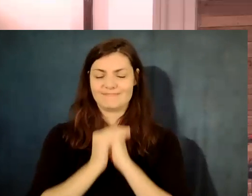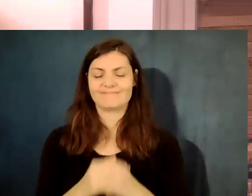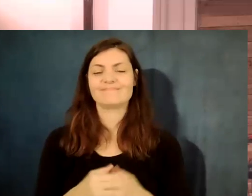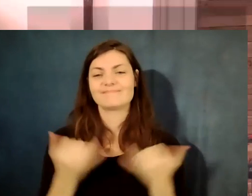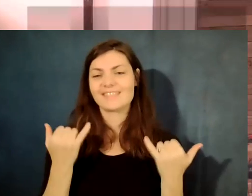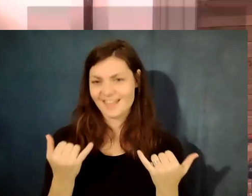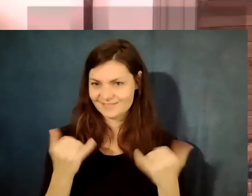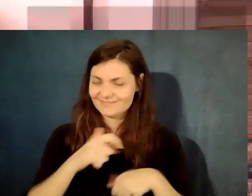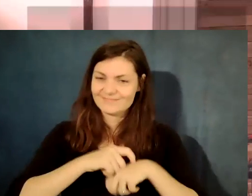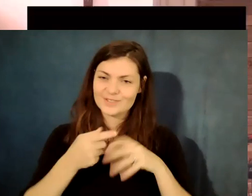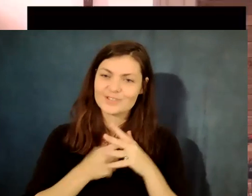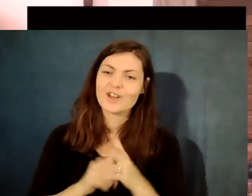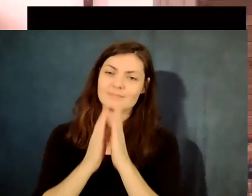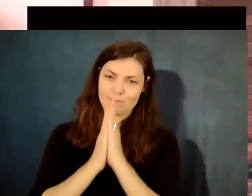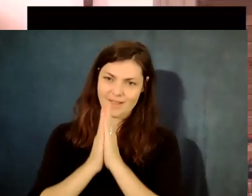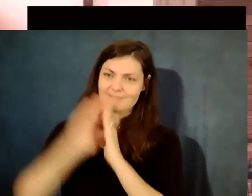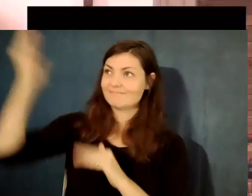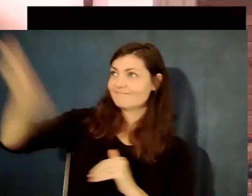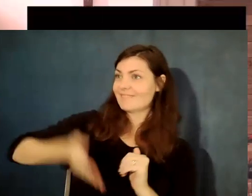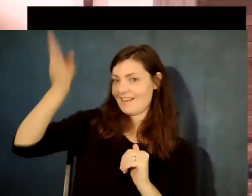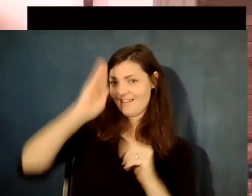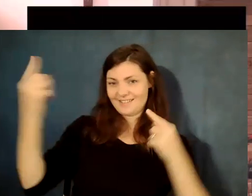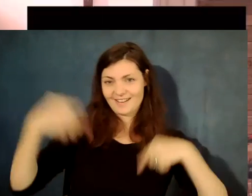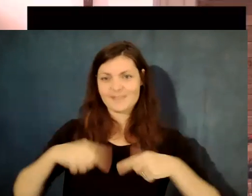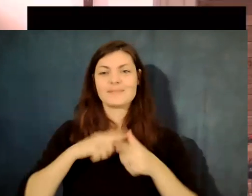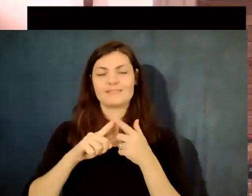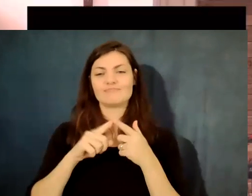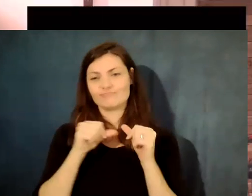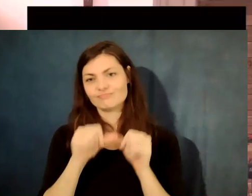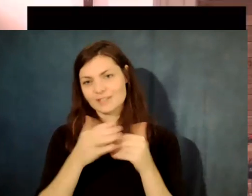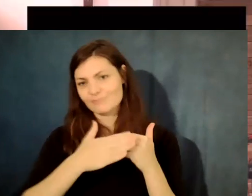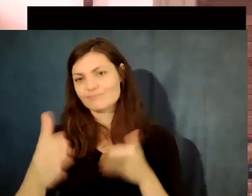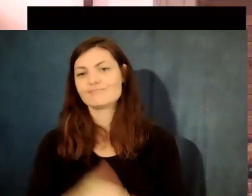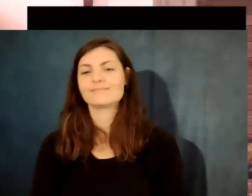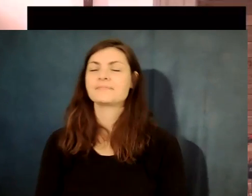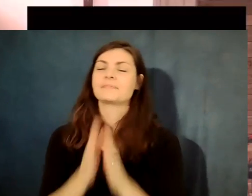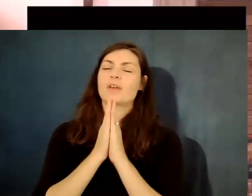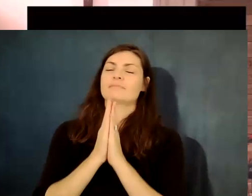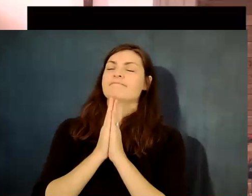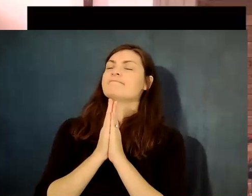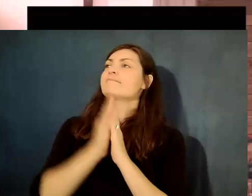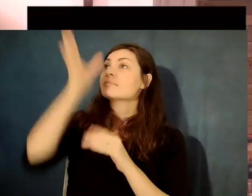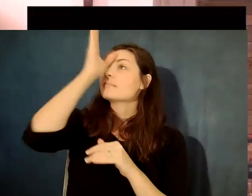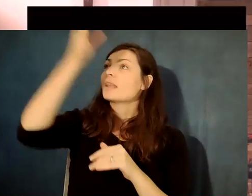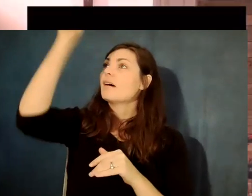invite him here, and then we'll go from there. Let's pray. Father